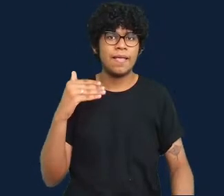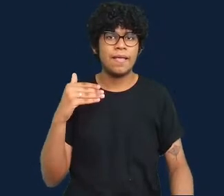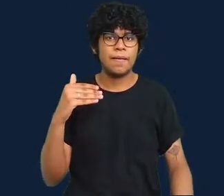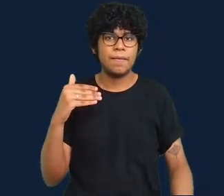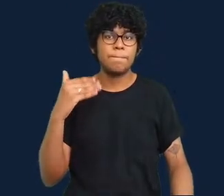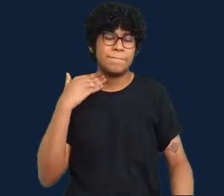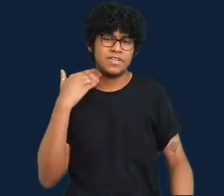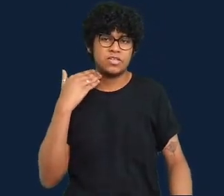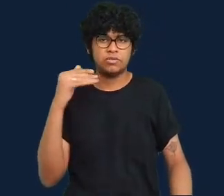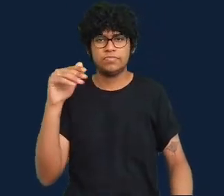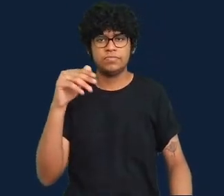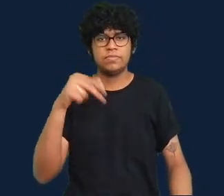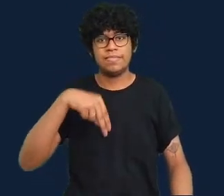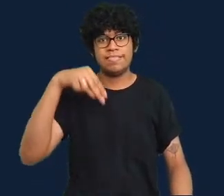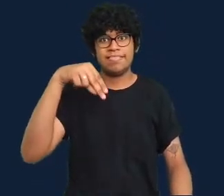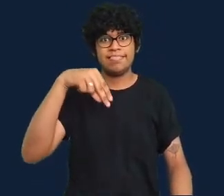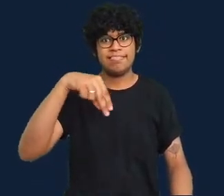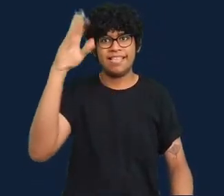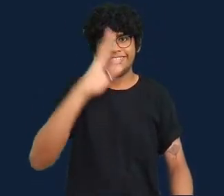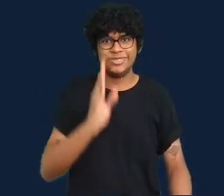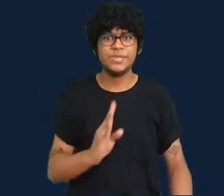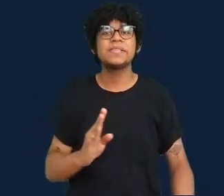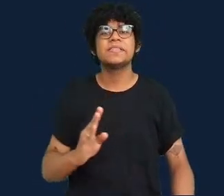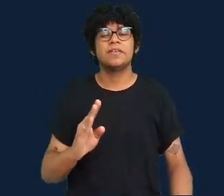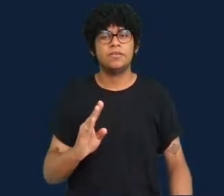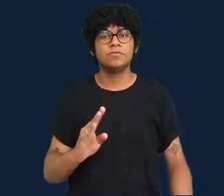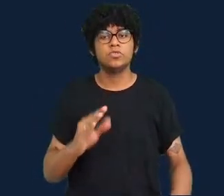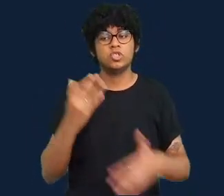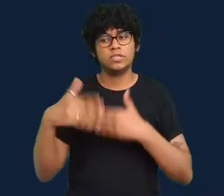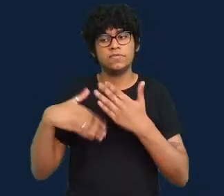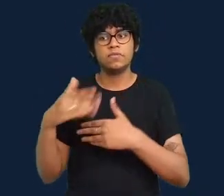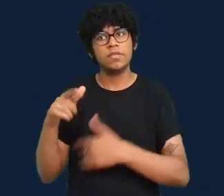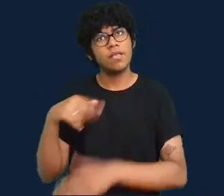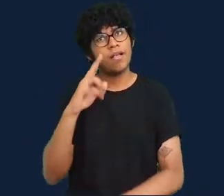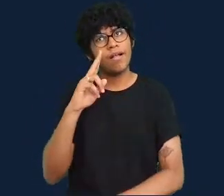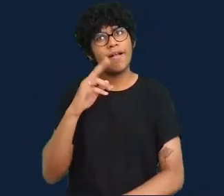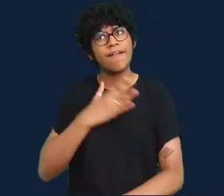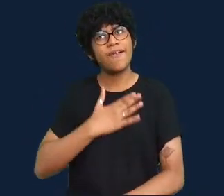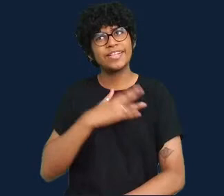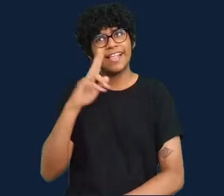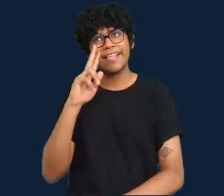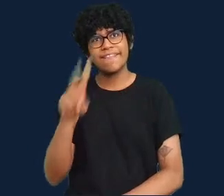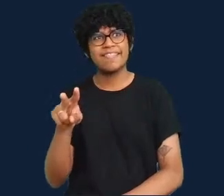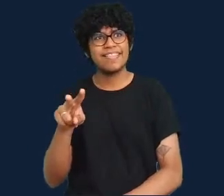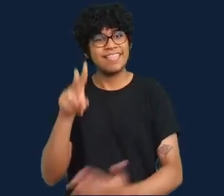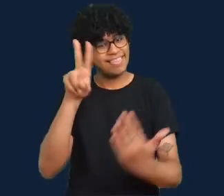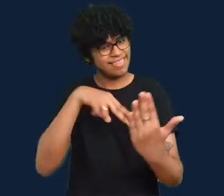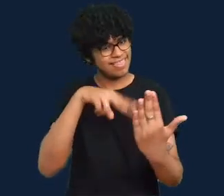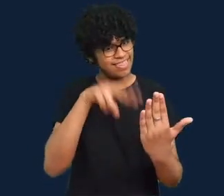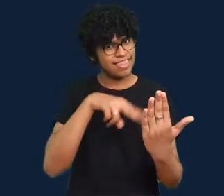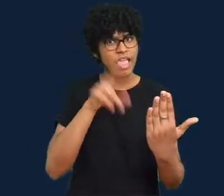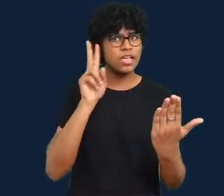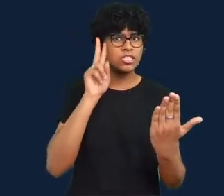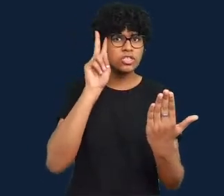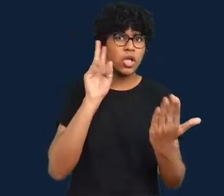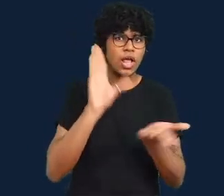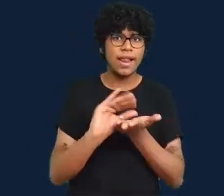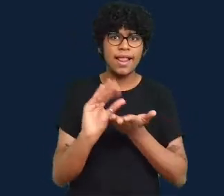graphs. Because for me, I didn't know much about their